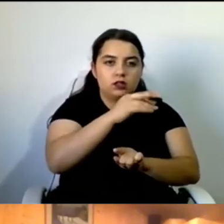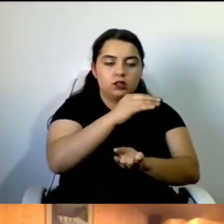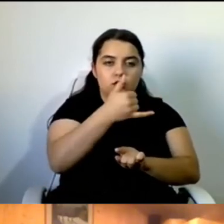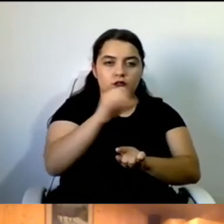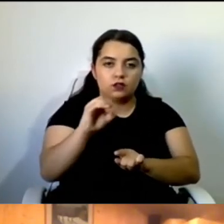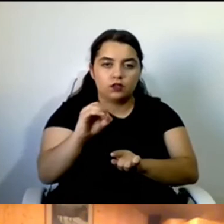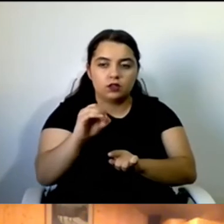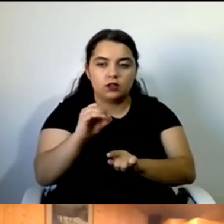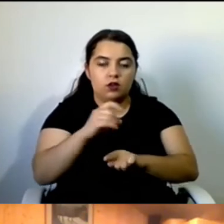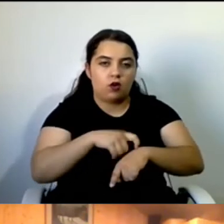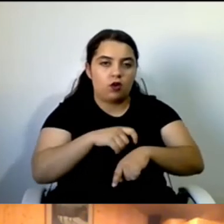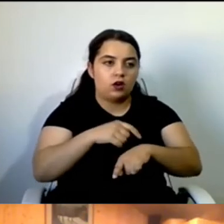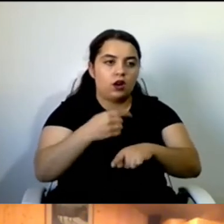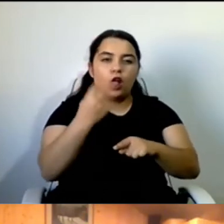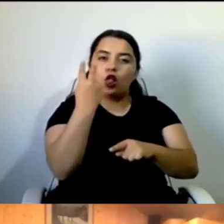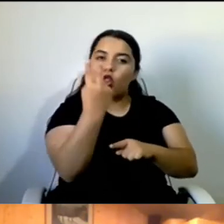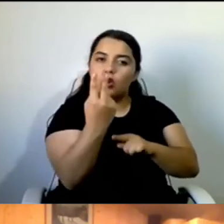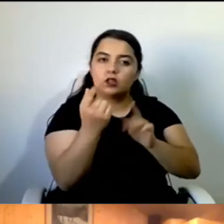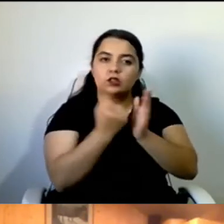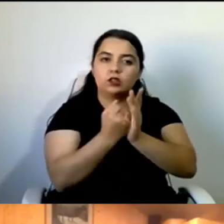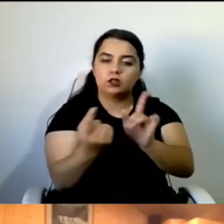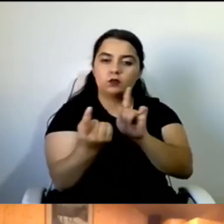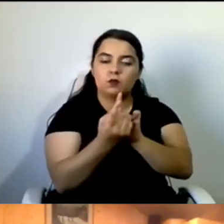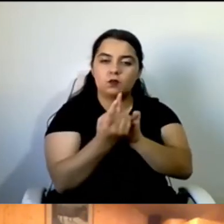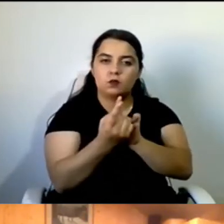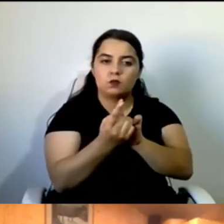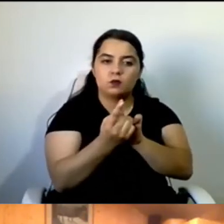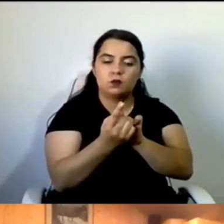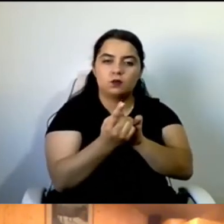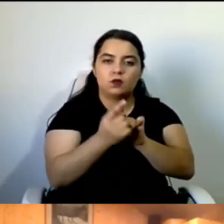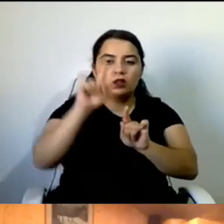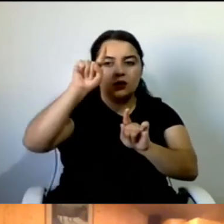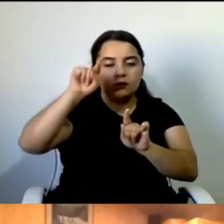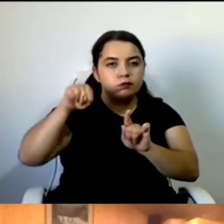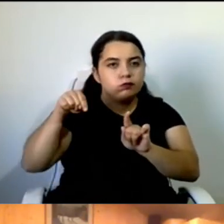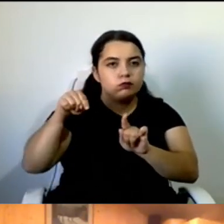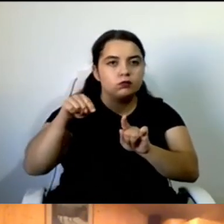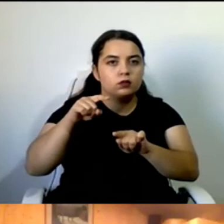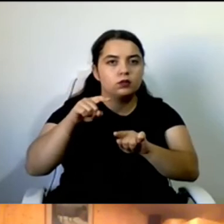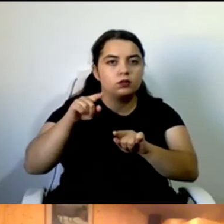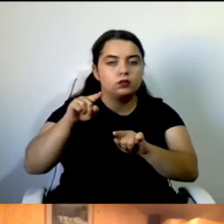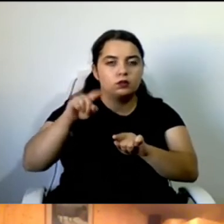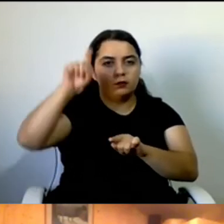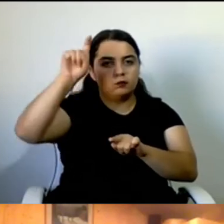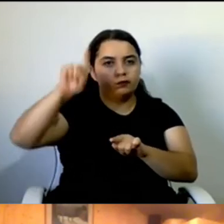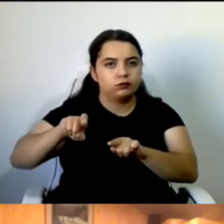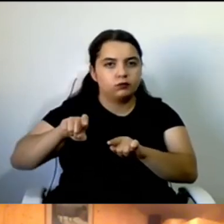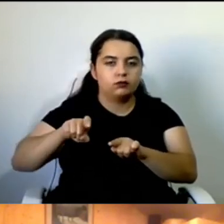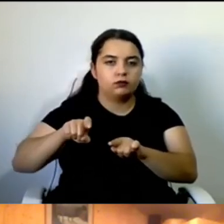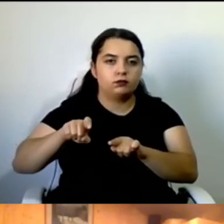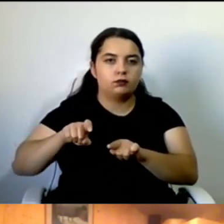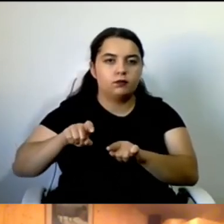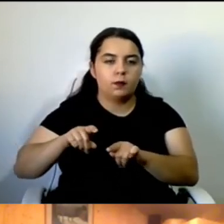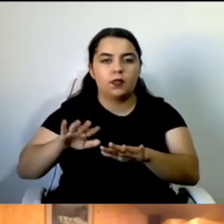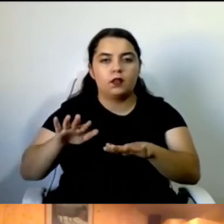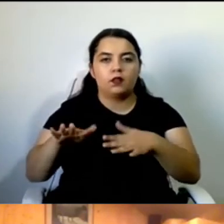sick, then you lose somebody. So then there's a lot of part-time work in personal assistance because you want to make sure you have a good group of